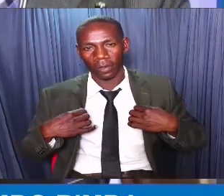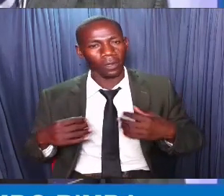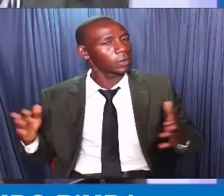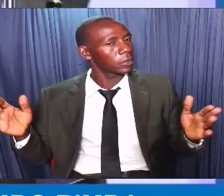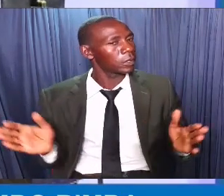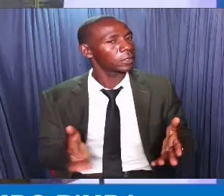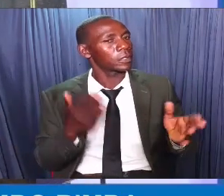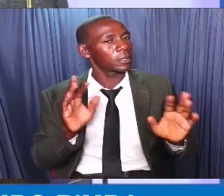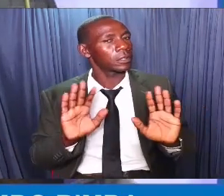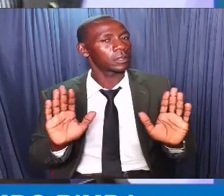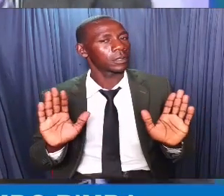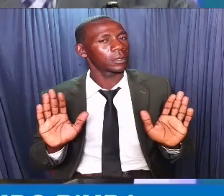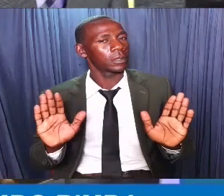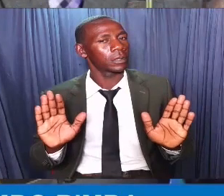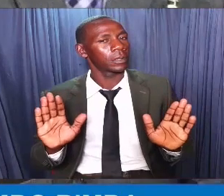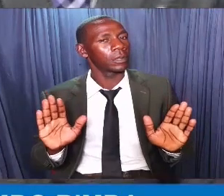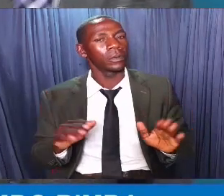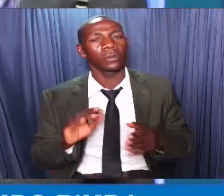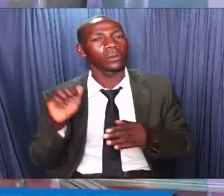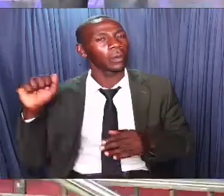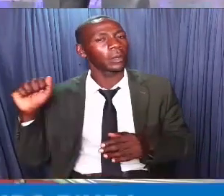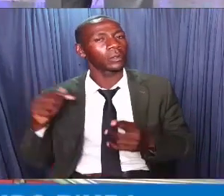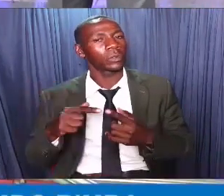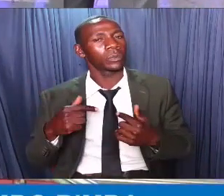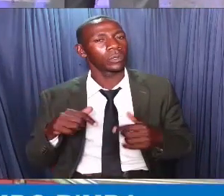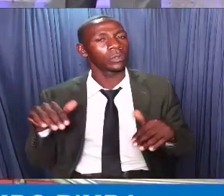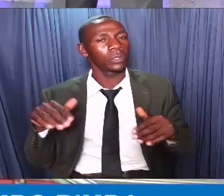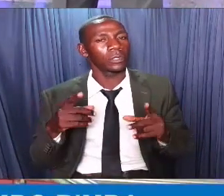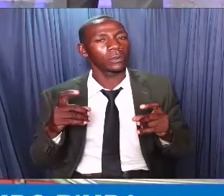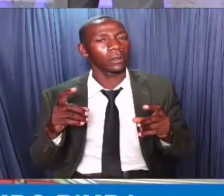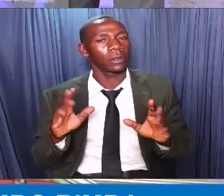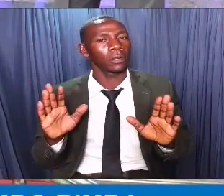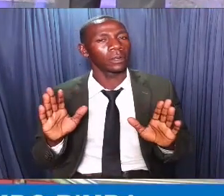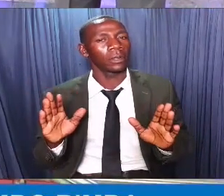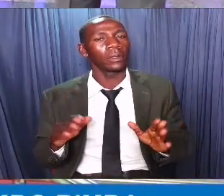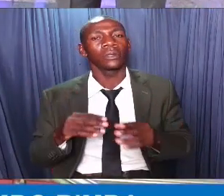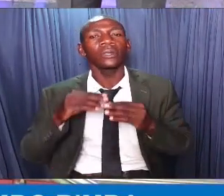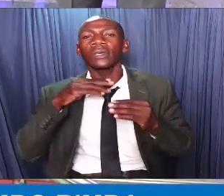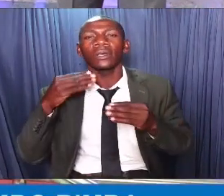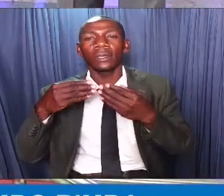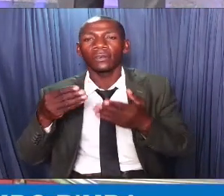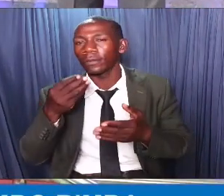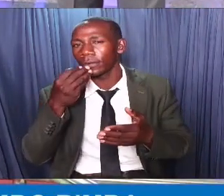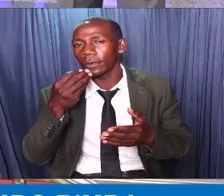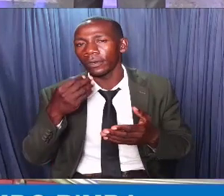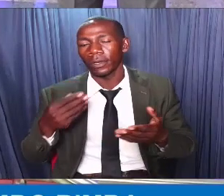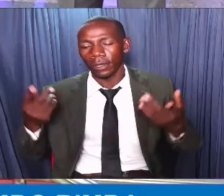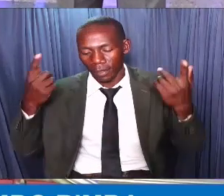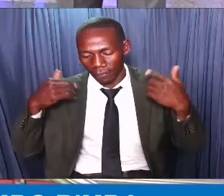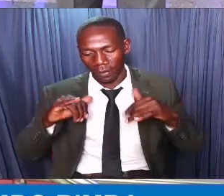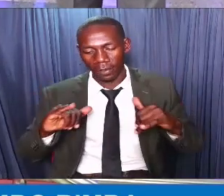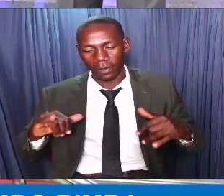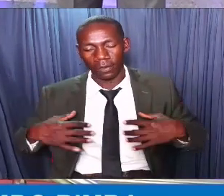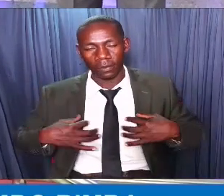Hakufukuzwa aenda zako. He was not chased away. Wana wewe uliniasi. Because you rebelled against. Ulifanya maovu. You committed evil. Alichinjiwa. He was slaughtered for. Akavikwa vazi jipya.